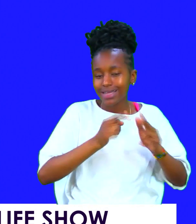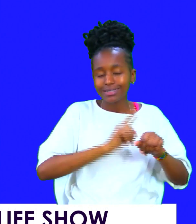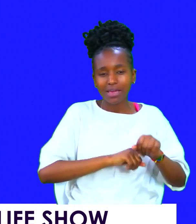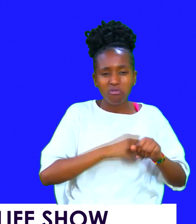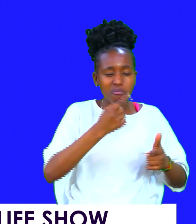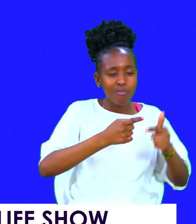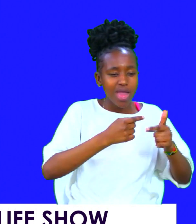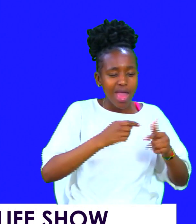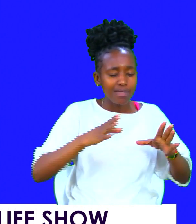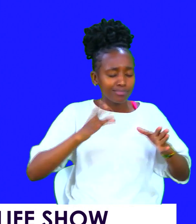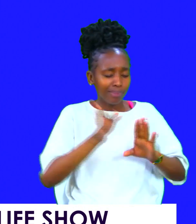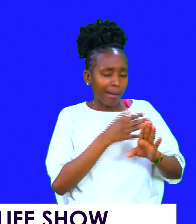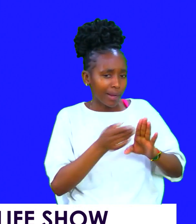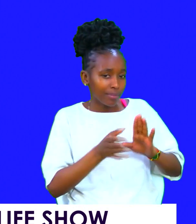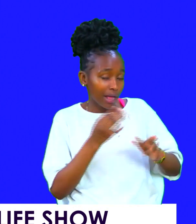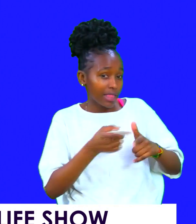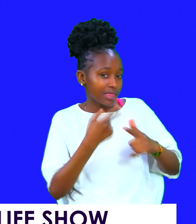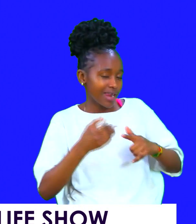marriage.